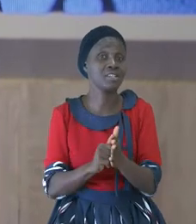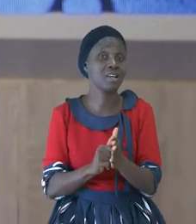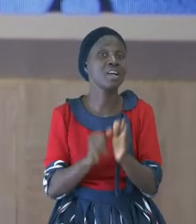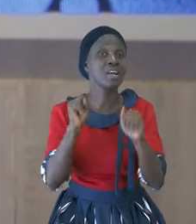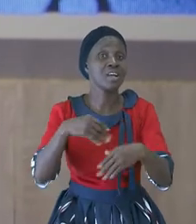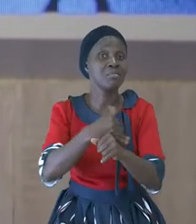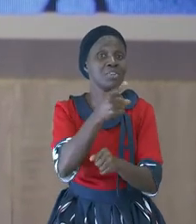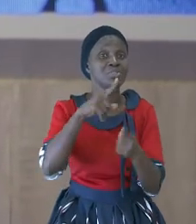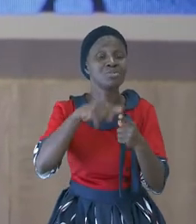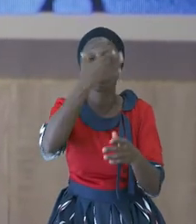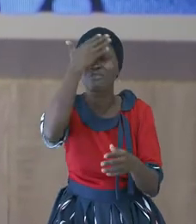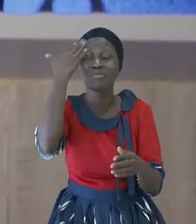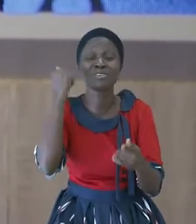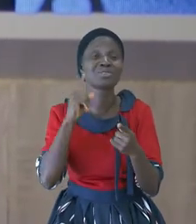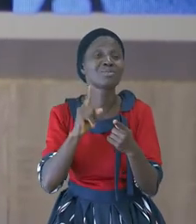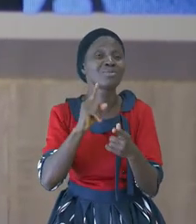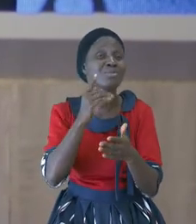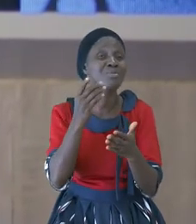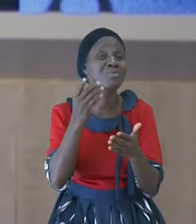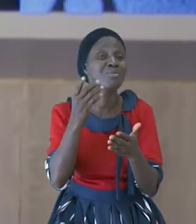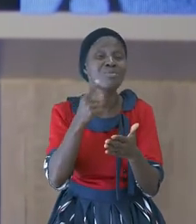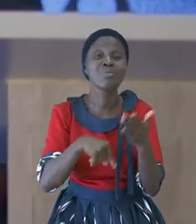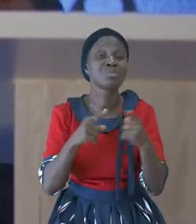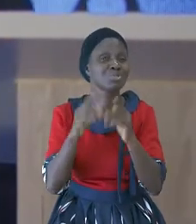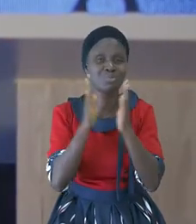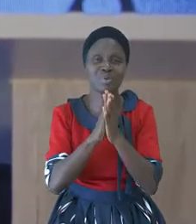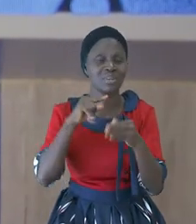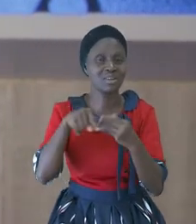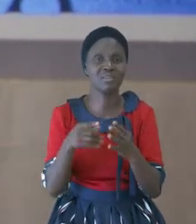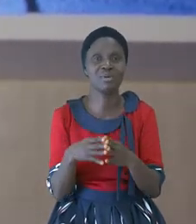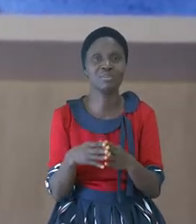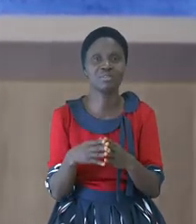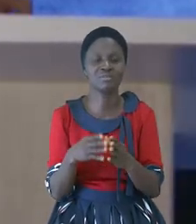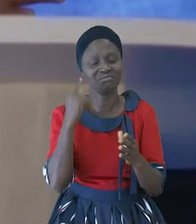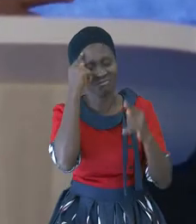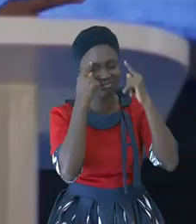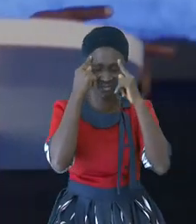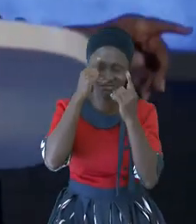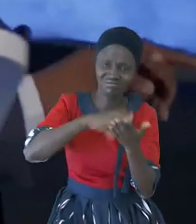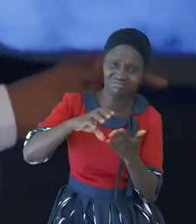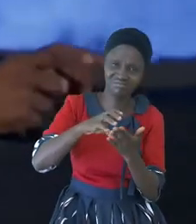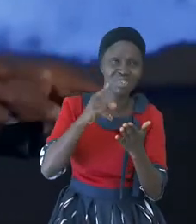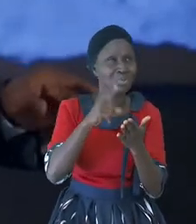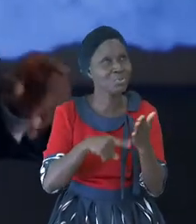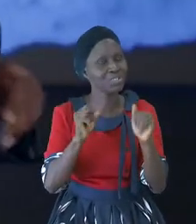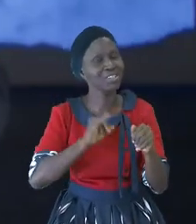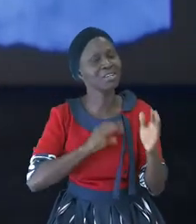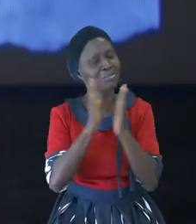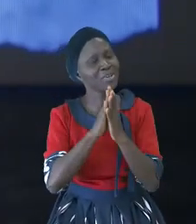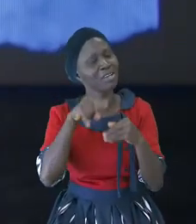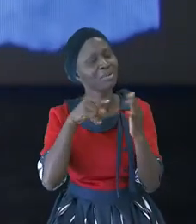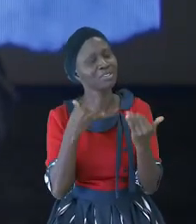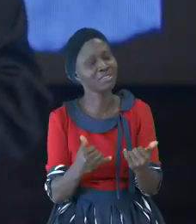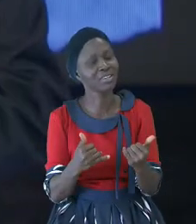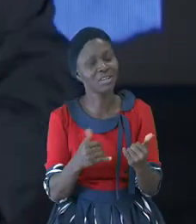How do I pray now? What do I say now? Look at this thing so near. Open to this, Psalm